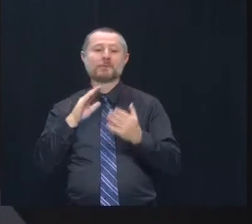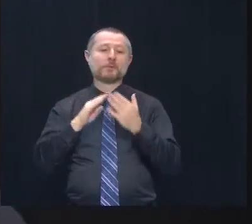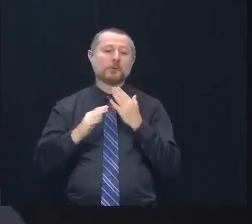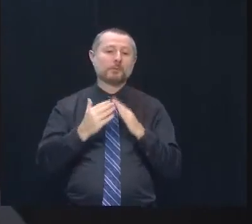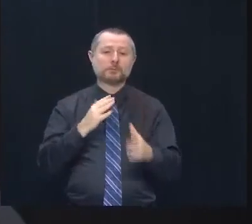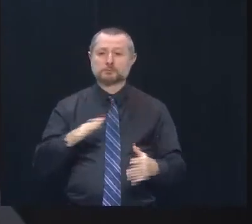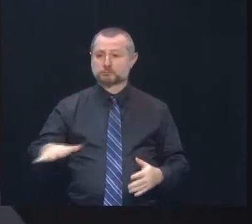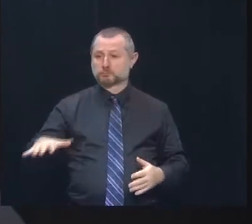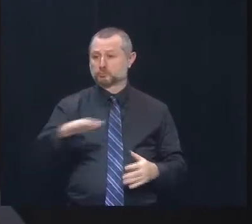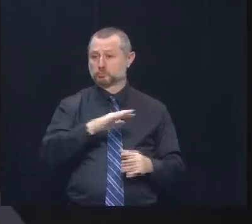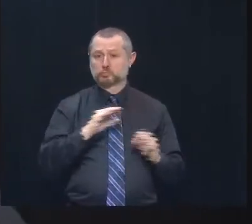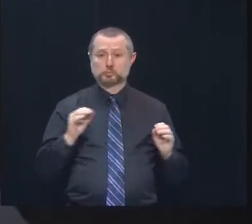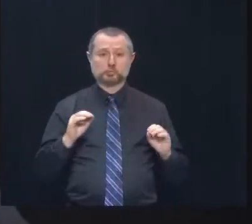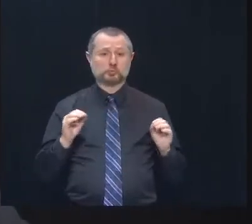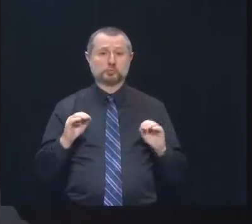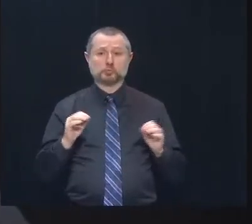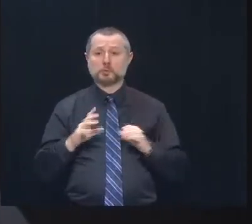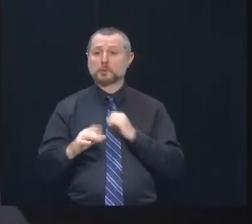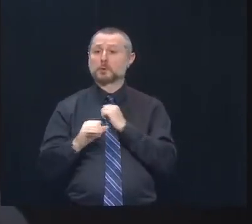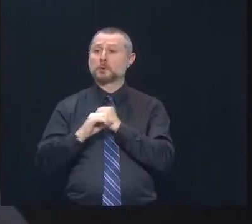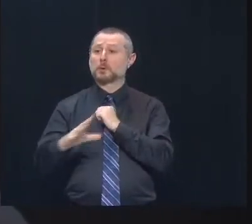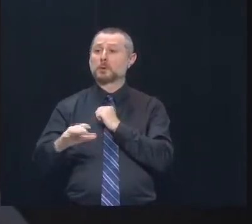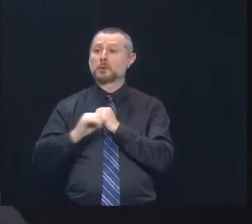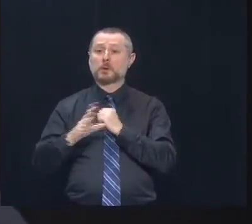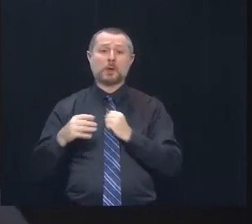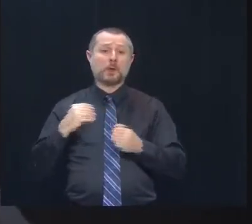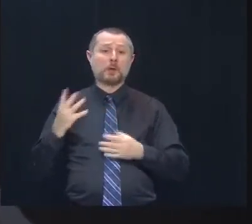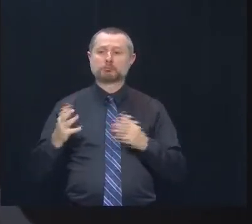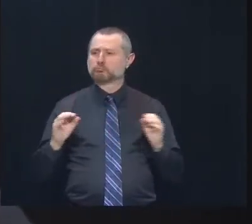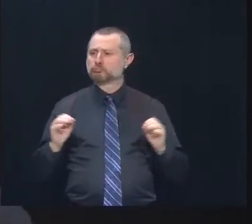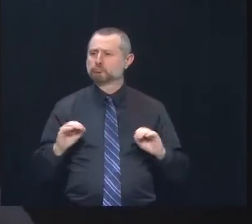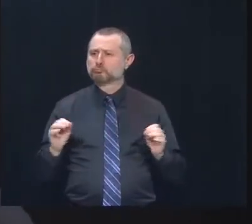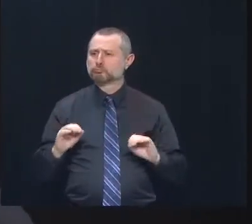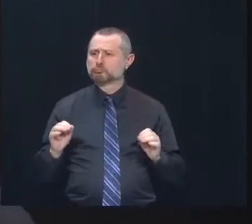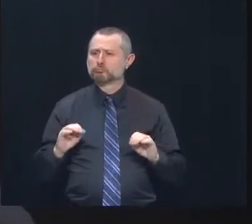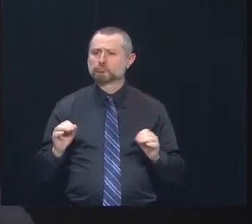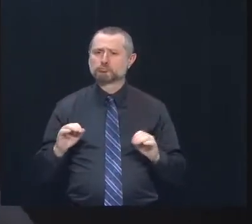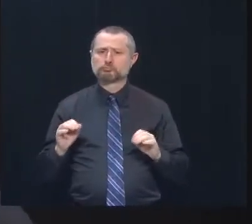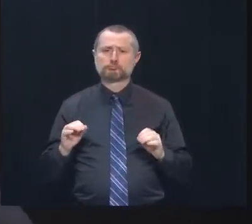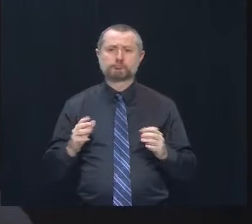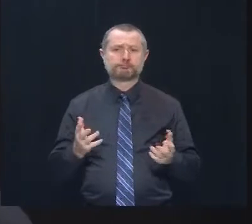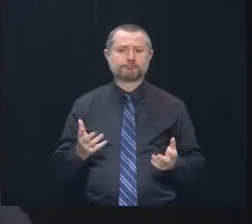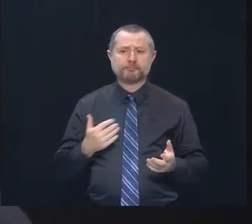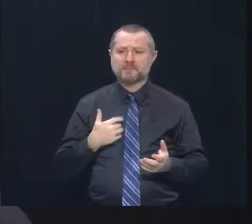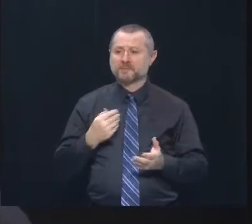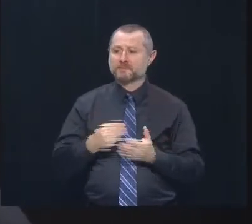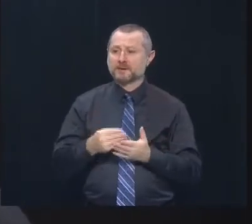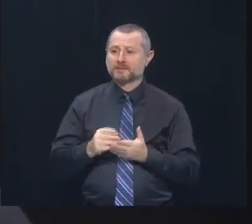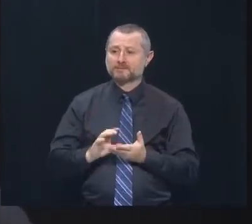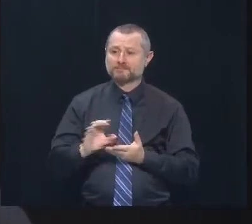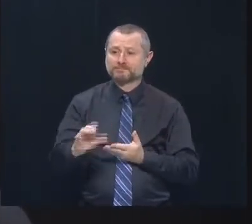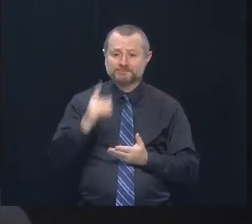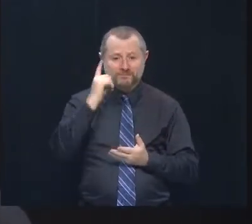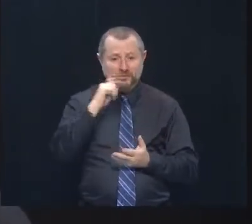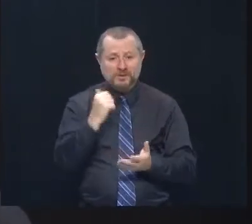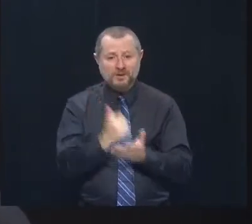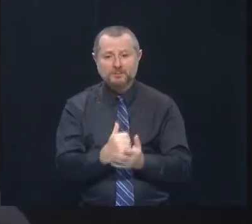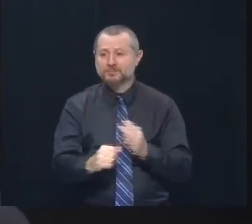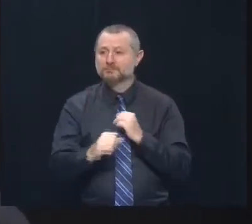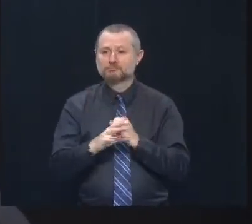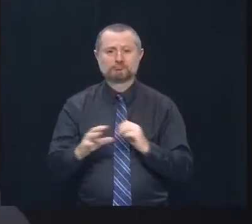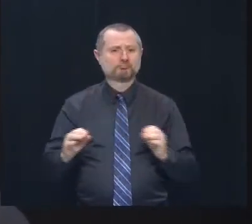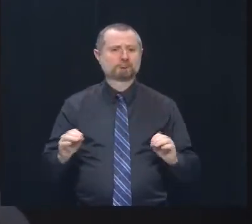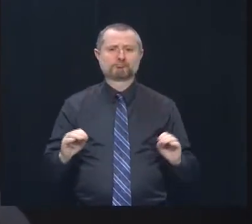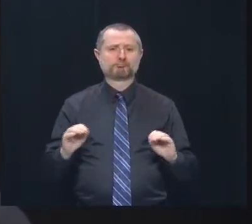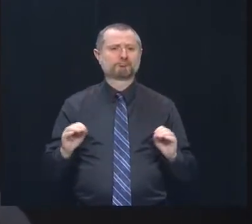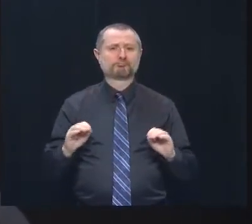No public education effort, no outreach effort, and no supplemental distribution effort. It's not going to be as